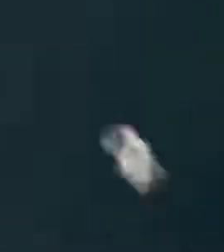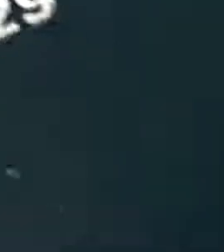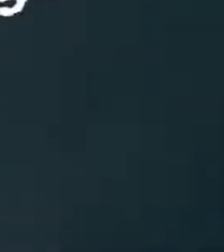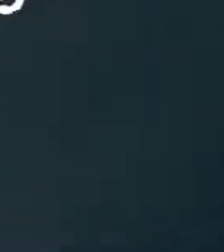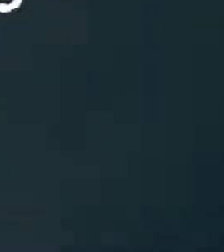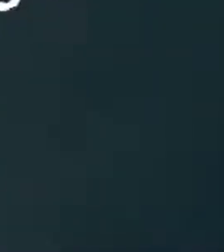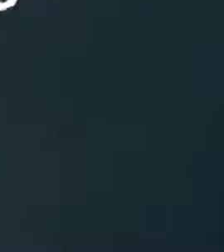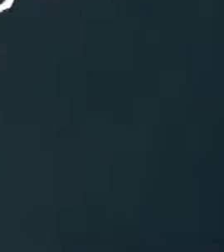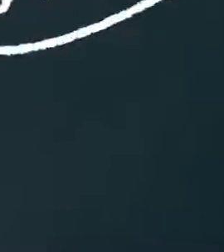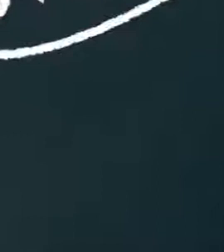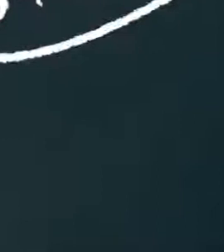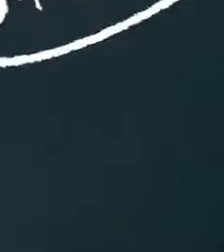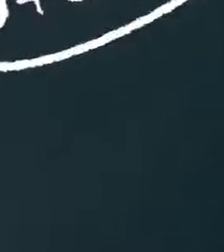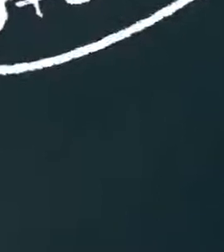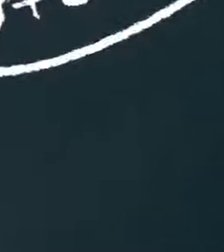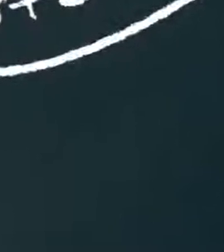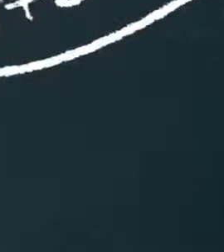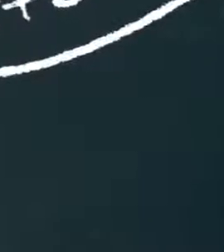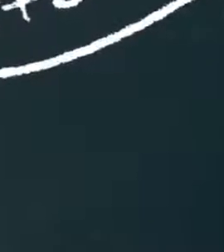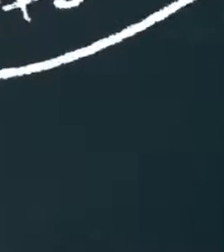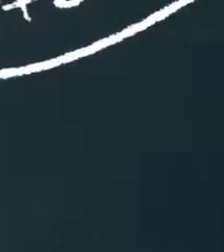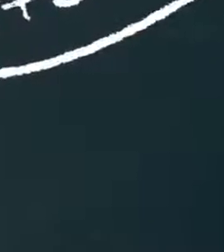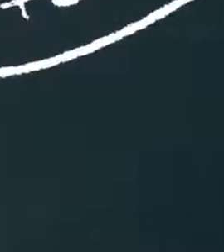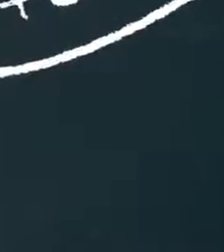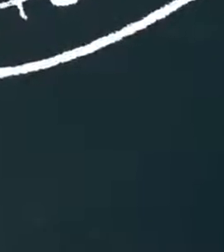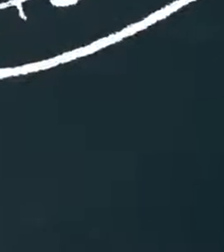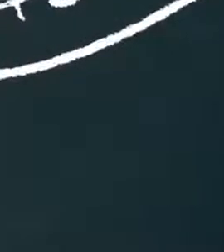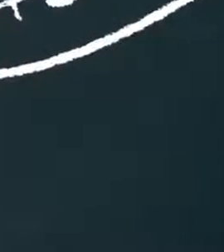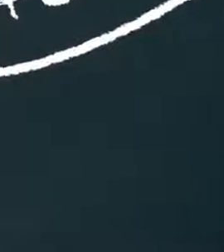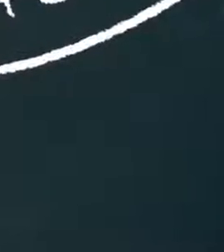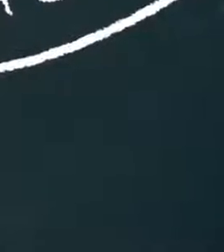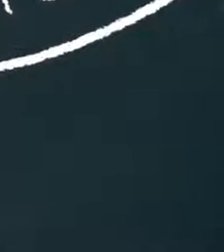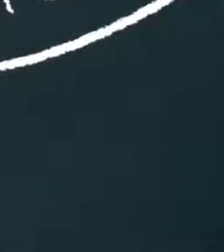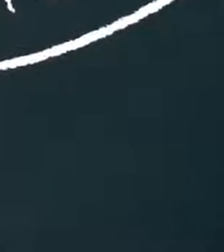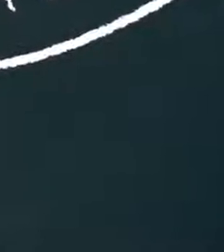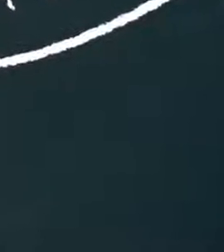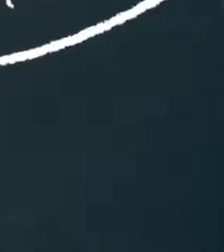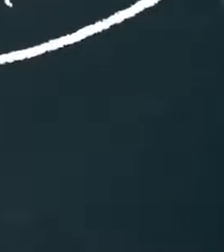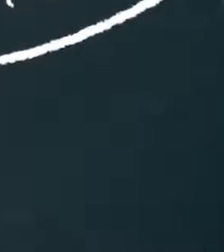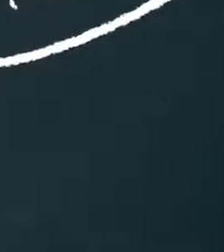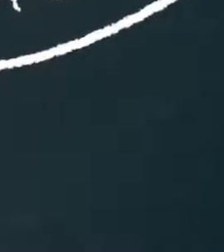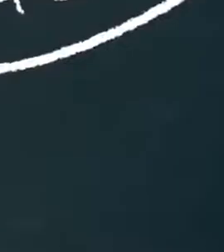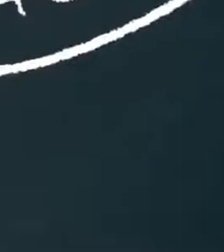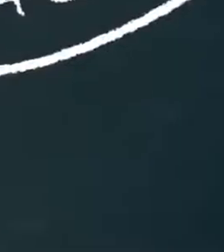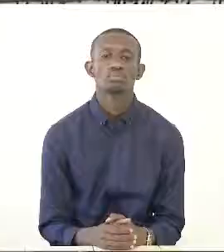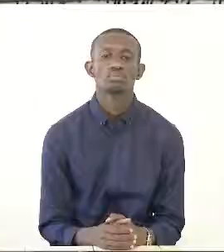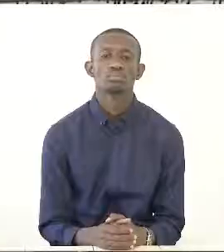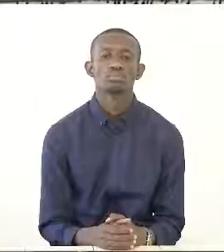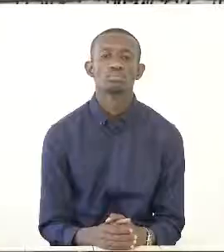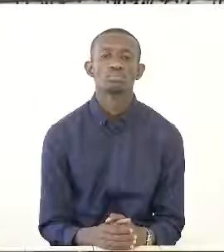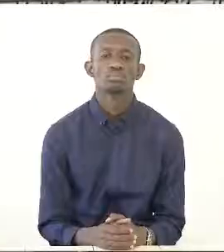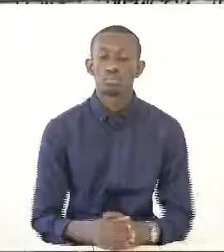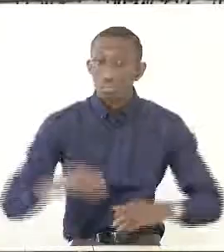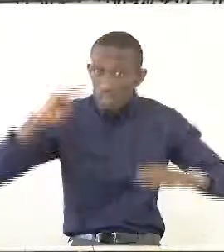Welcome to Study Time, a televised home learning program produced by Rwanda Education Board.